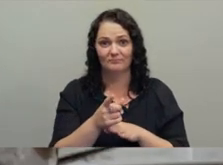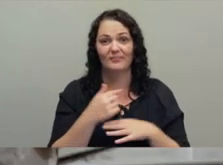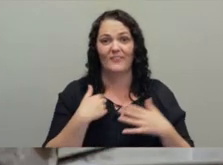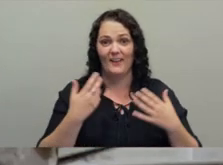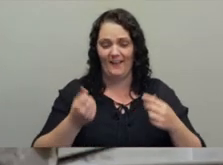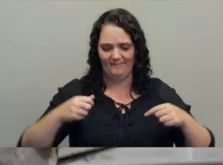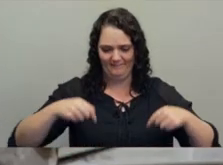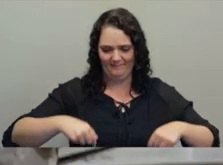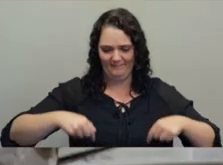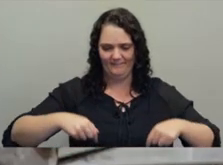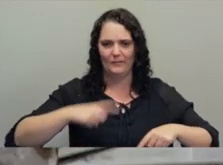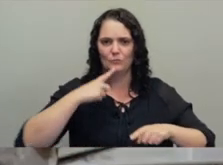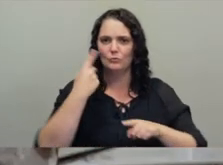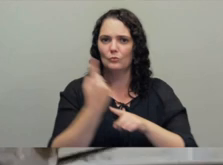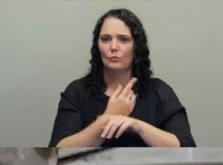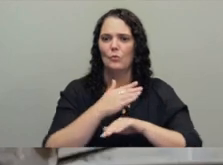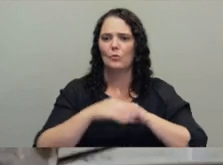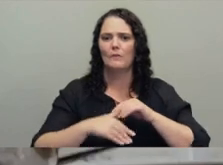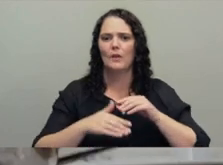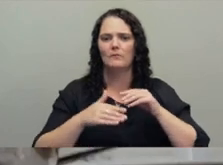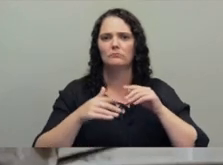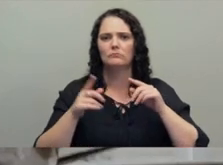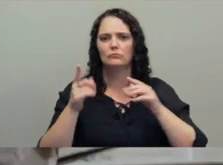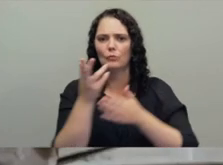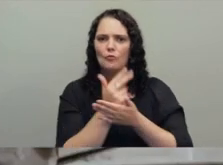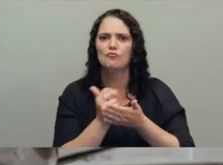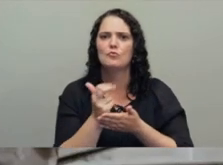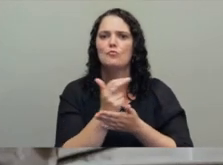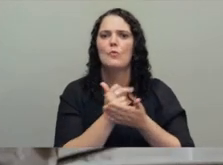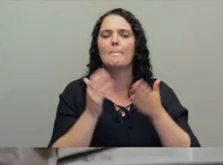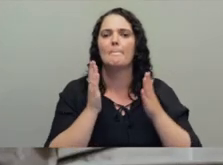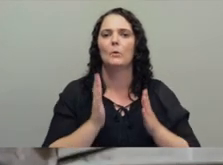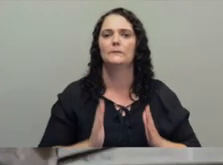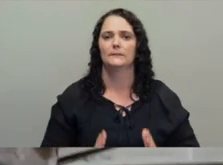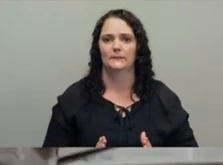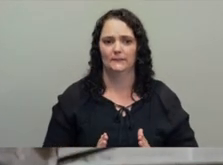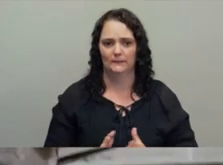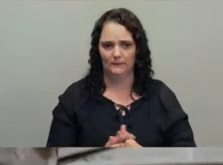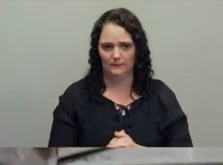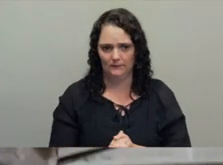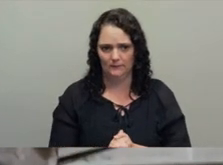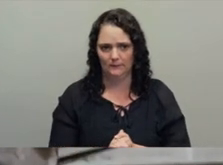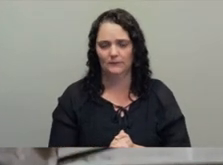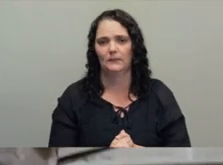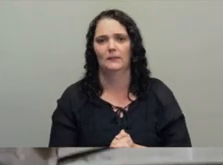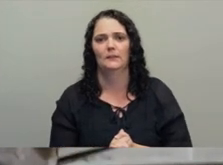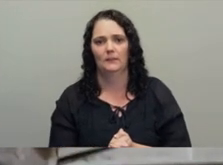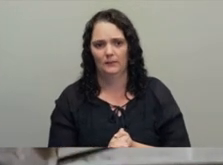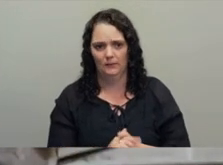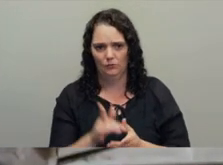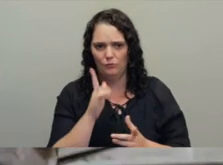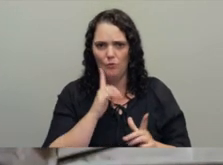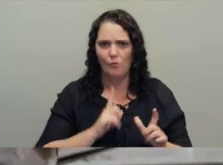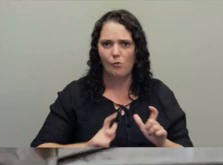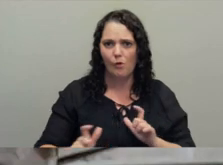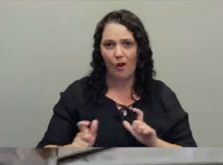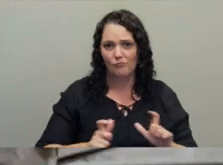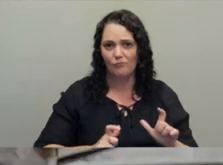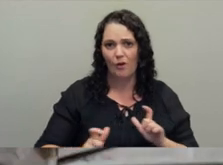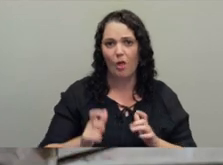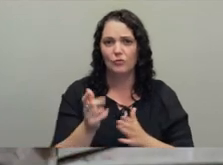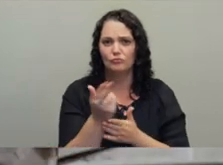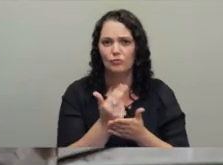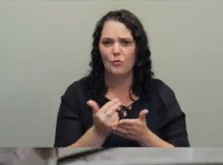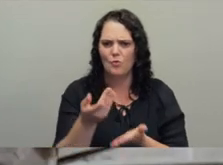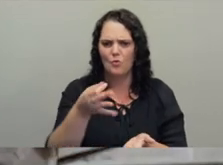Saturday, we're going to be doing body extensions. We're going to get out of the idea of control and dexterity with drawing, and we're going to activate